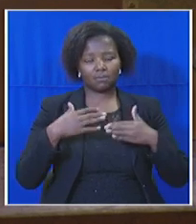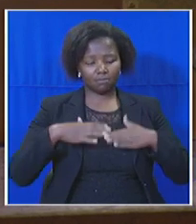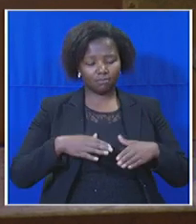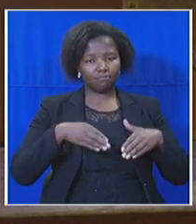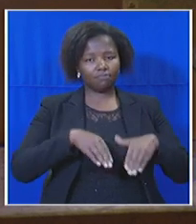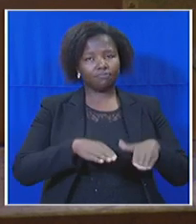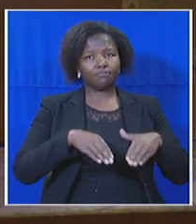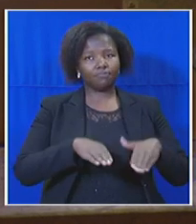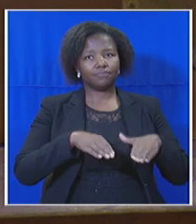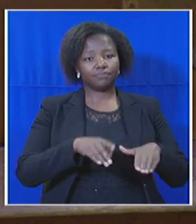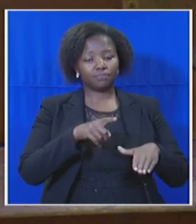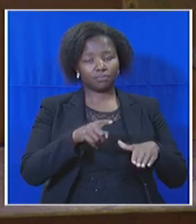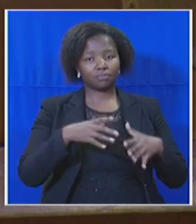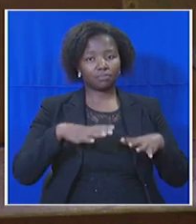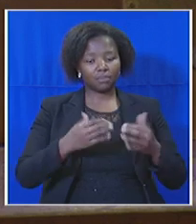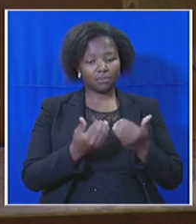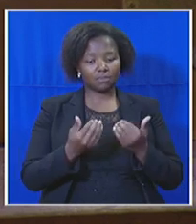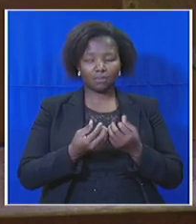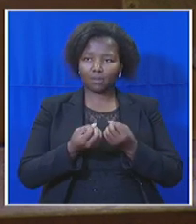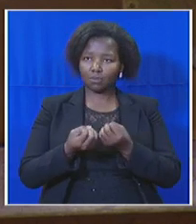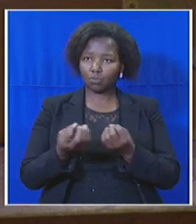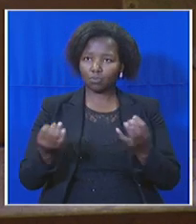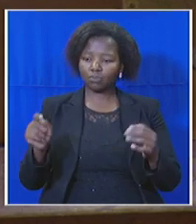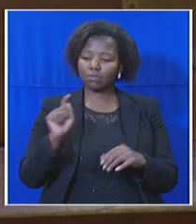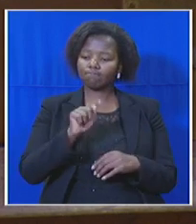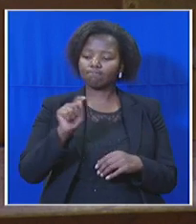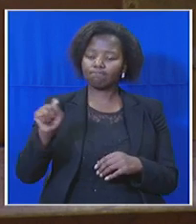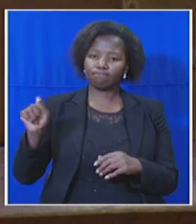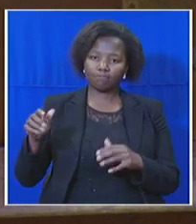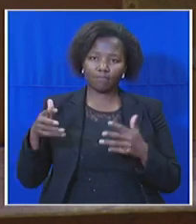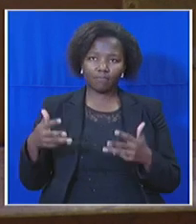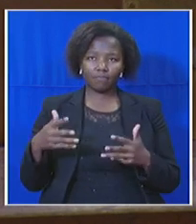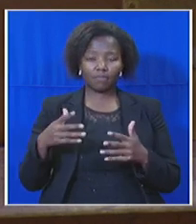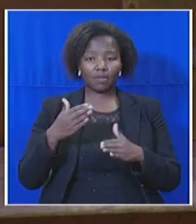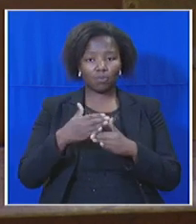cooperative will supply school uniforms to the surrounding schools through SASA.